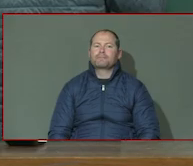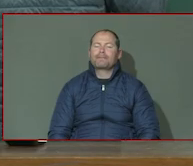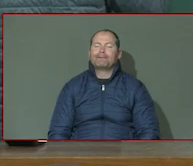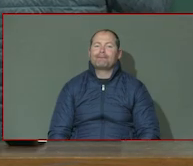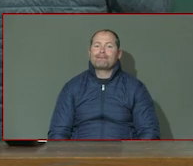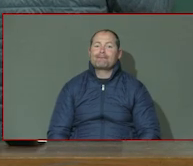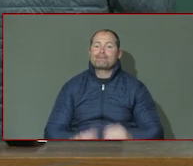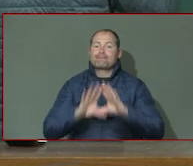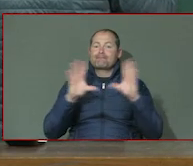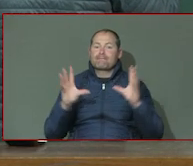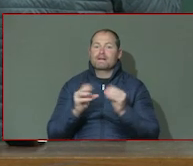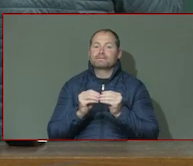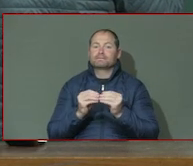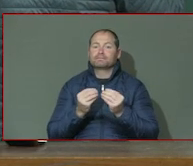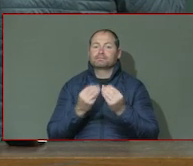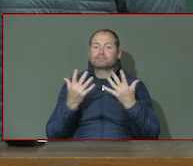was